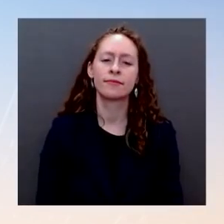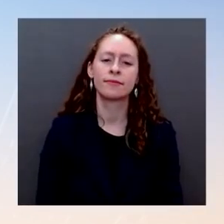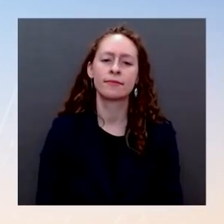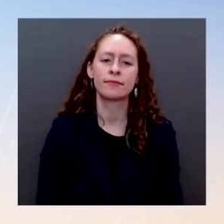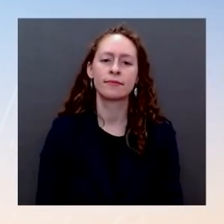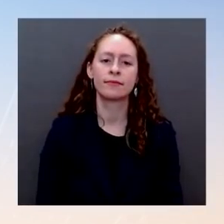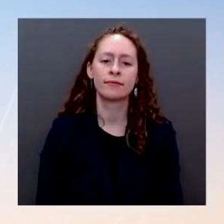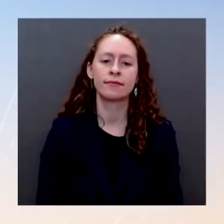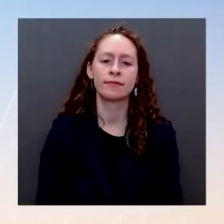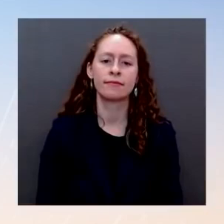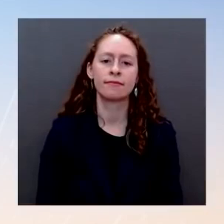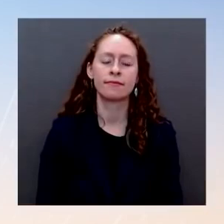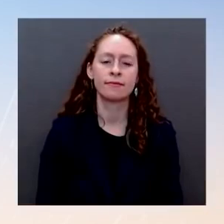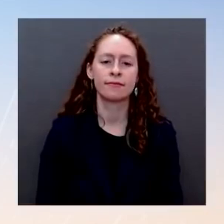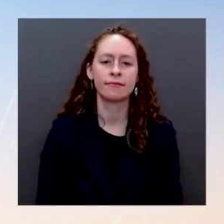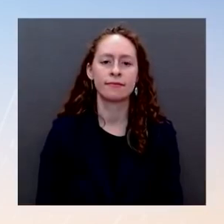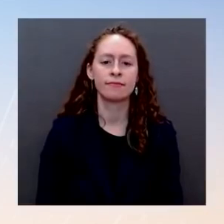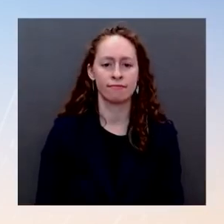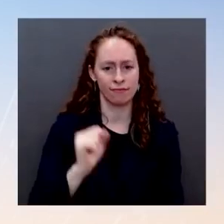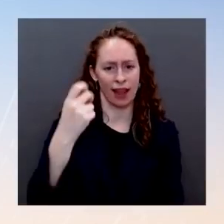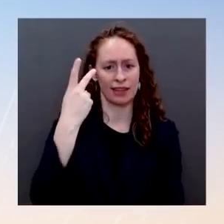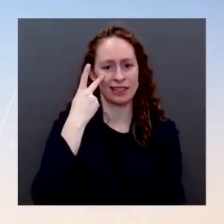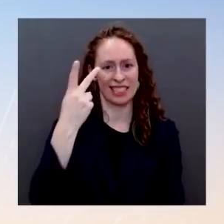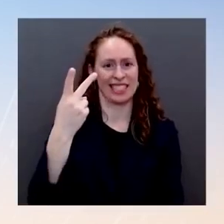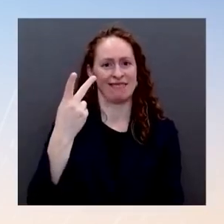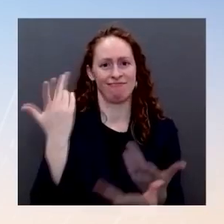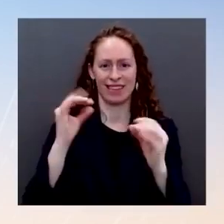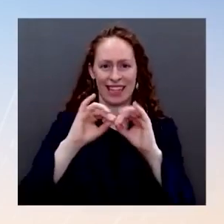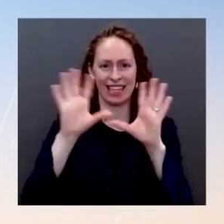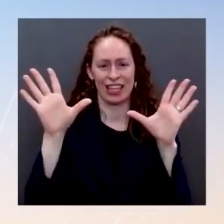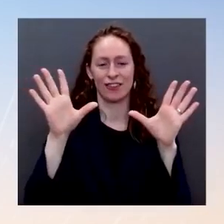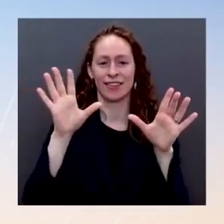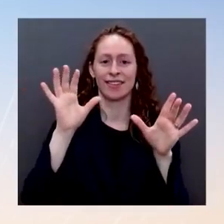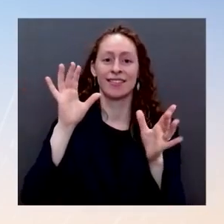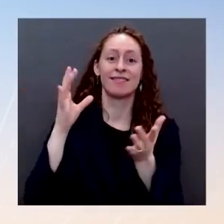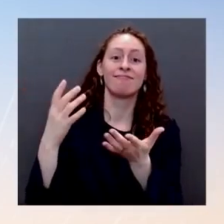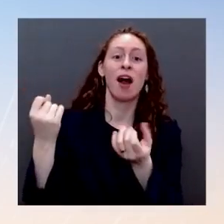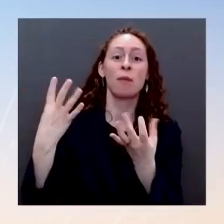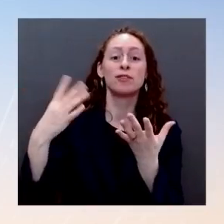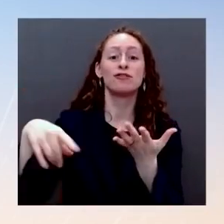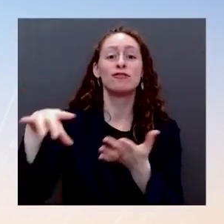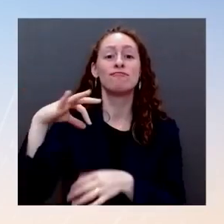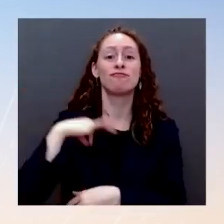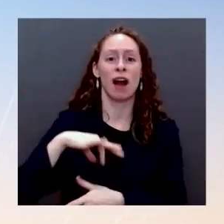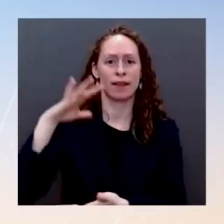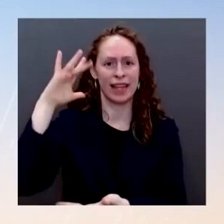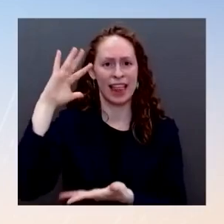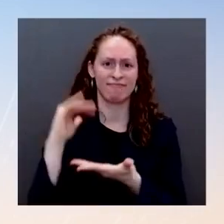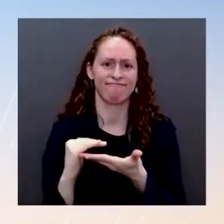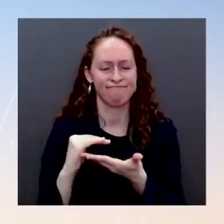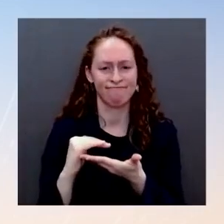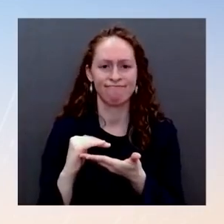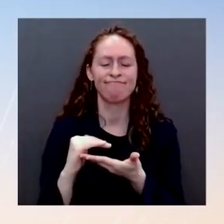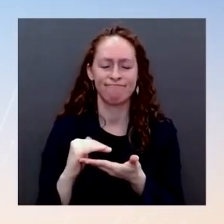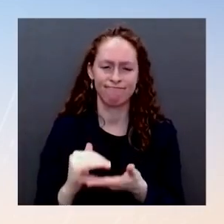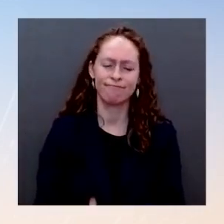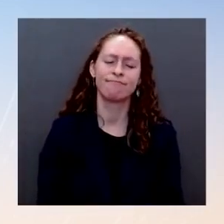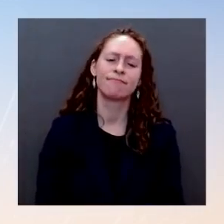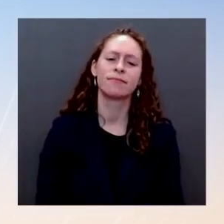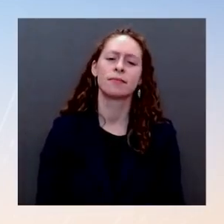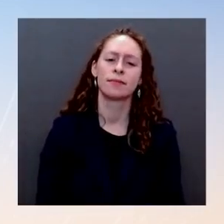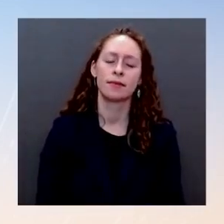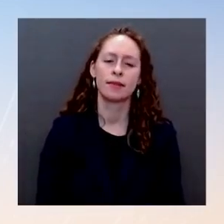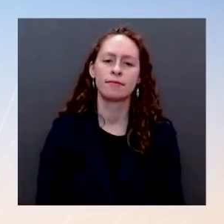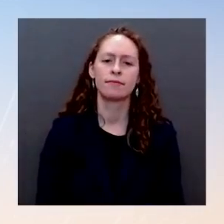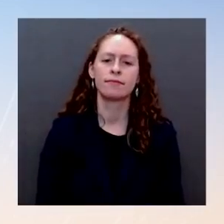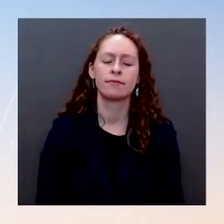again, we announced we're investing up to $1 billion in new and expanded independent meat and poultry processing capacity, workforce development, and